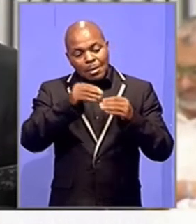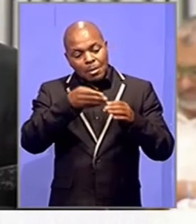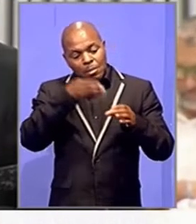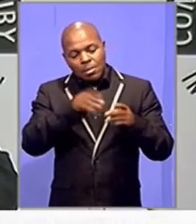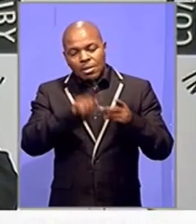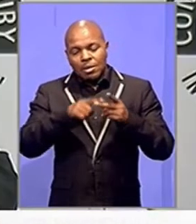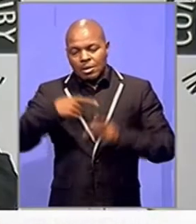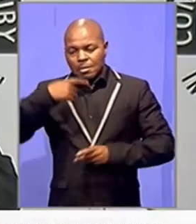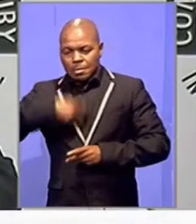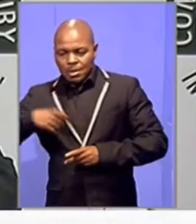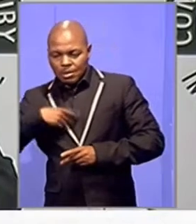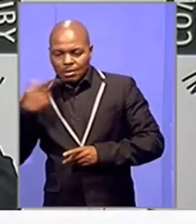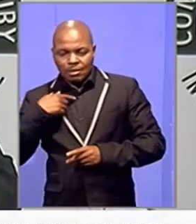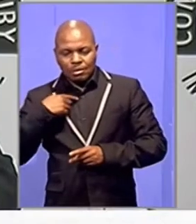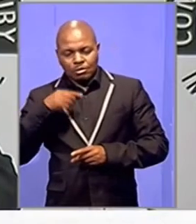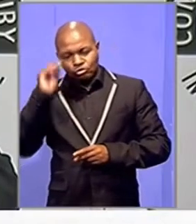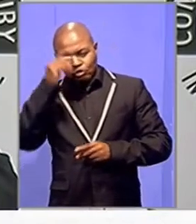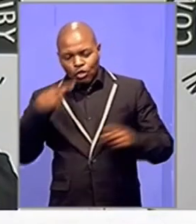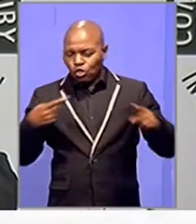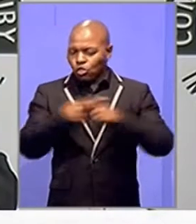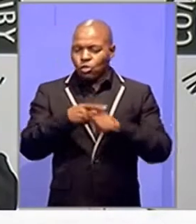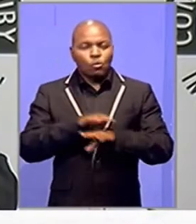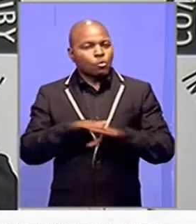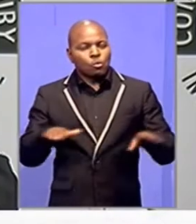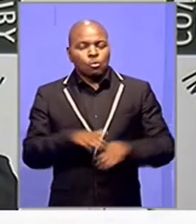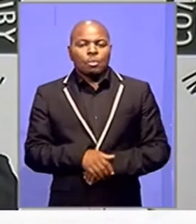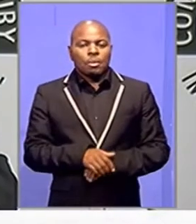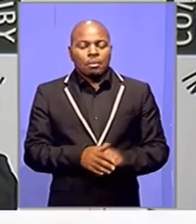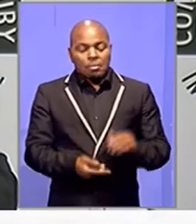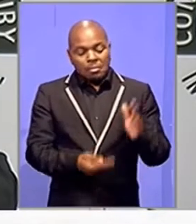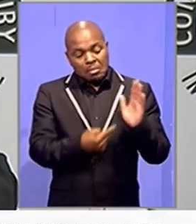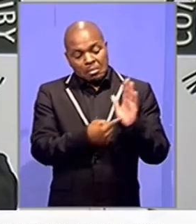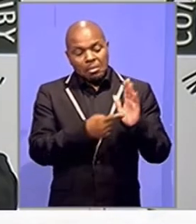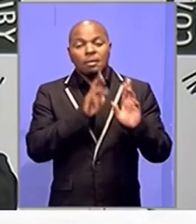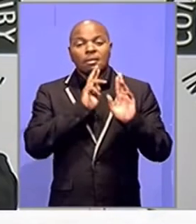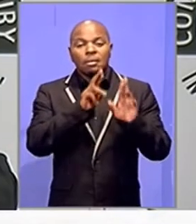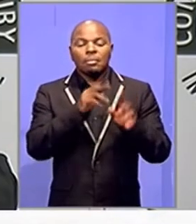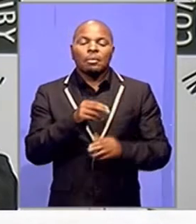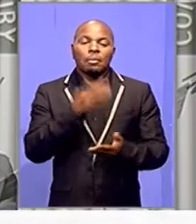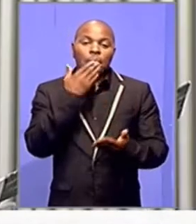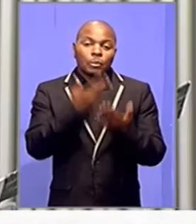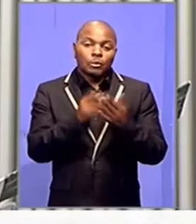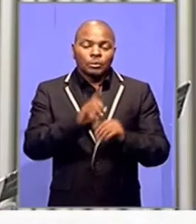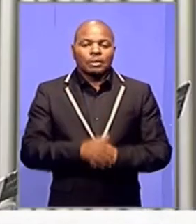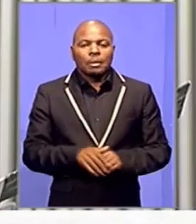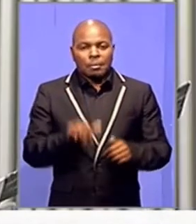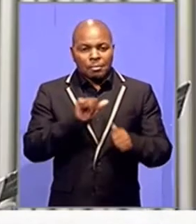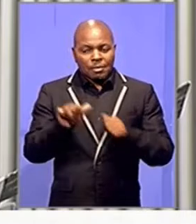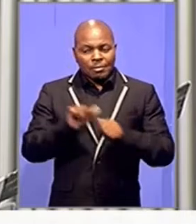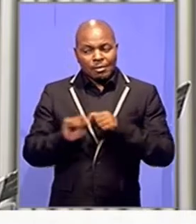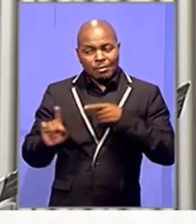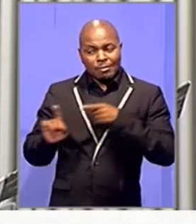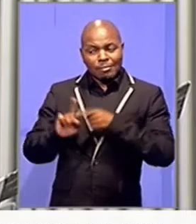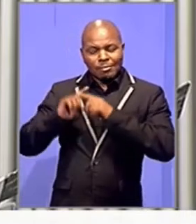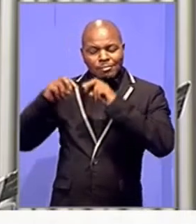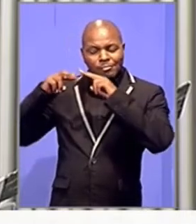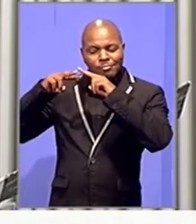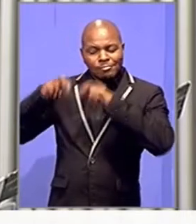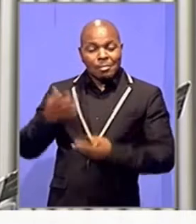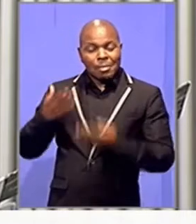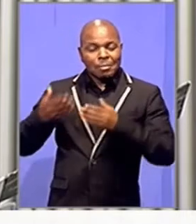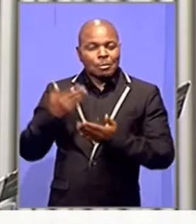le ditabatabelo tsa hae tsa private. Raporoto e sisinya hore ho etswe diphuputso tsa kgonahalo ya bobodu kgahlano le